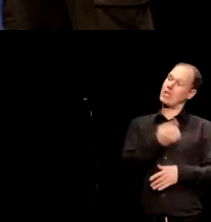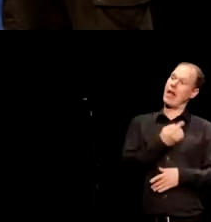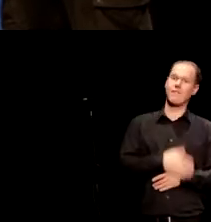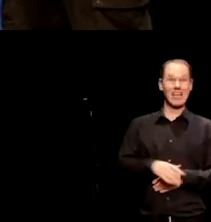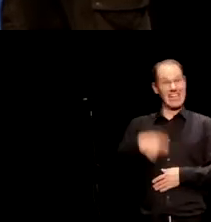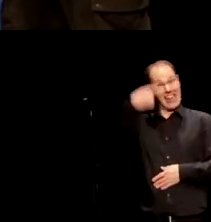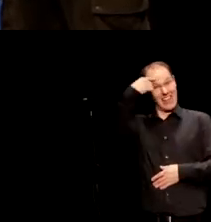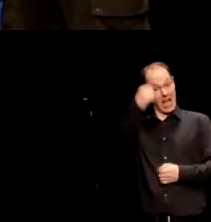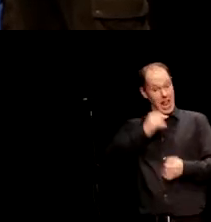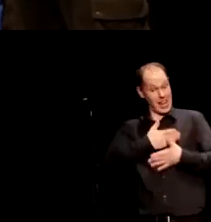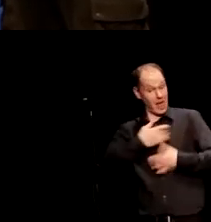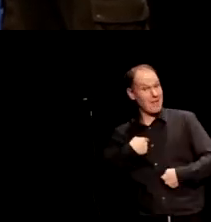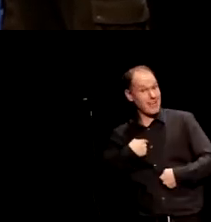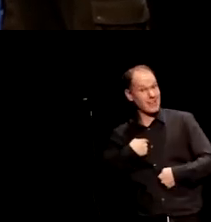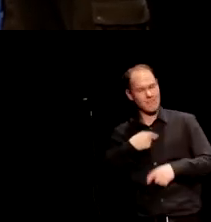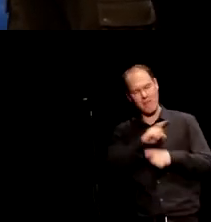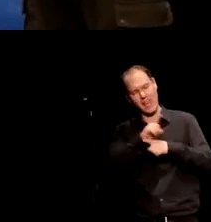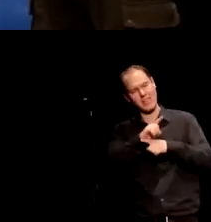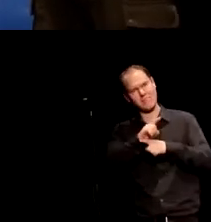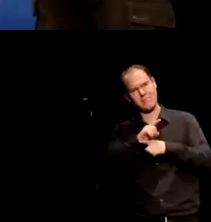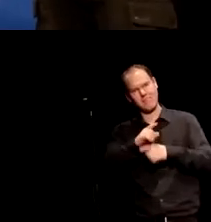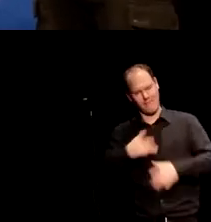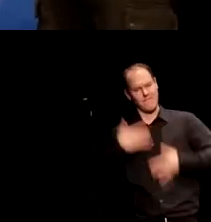me now. But later you'll feel differently.